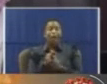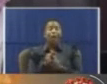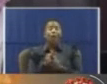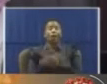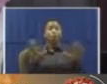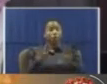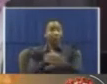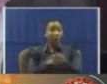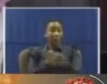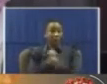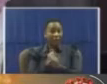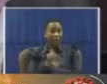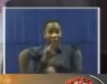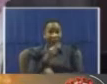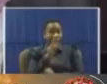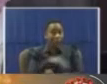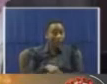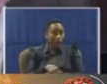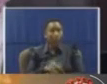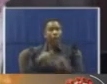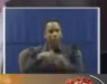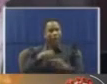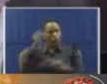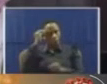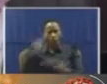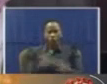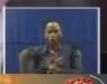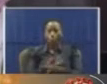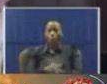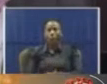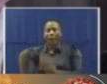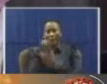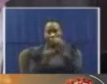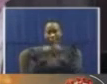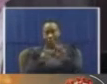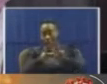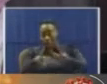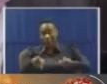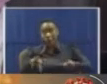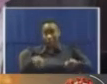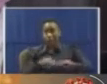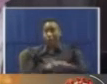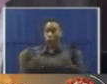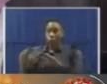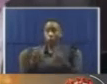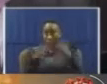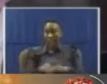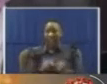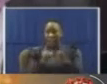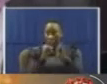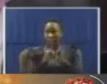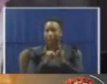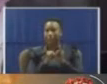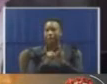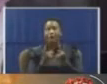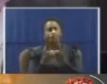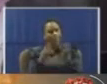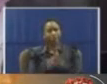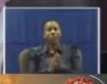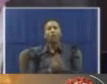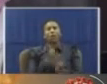its course and a full independent inquiry has to investigate these serious allegations, much will have to be done